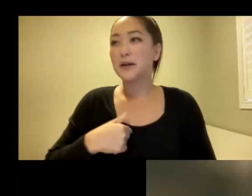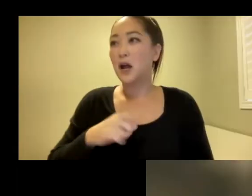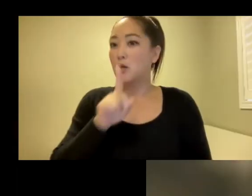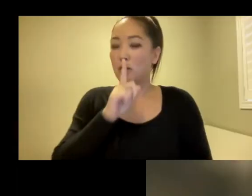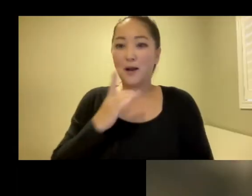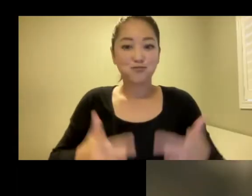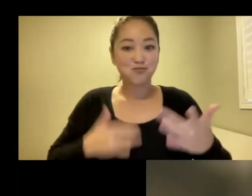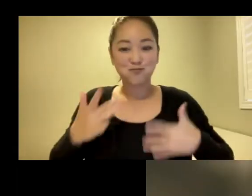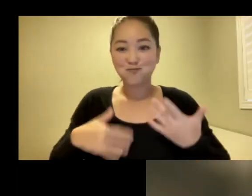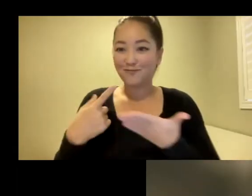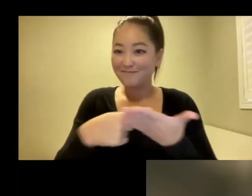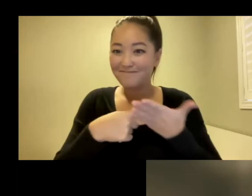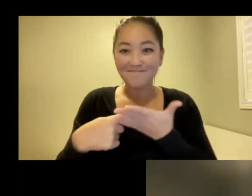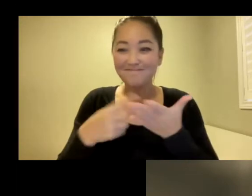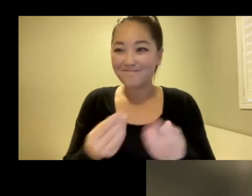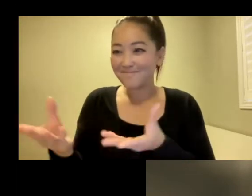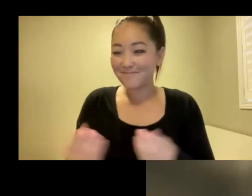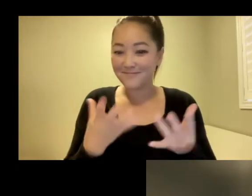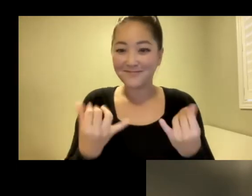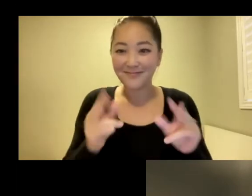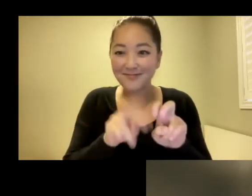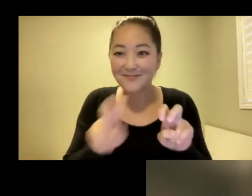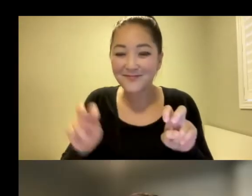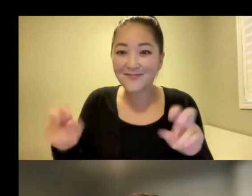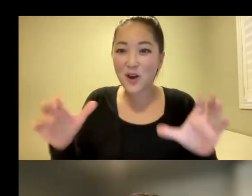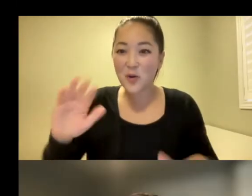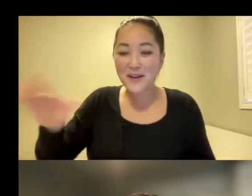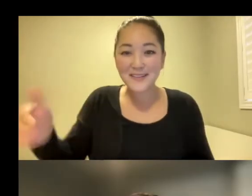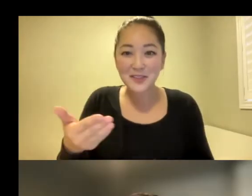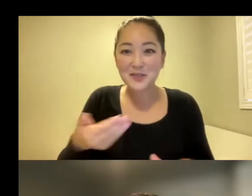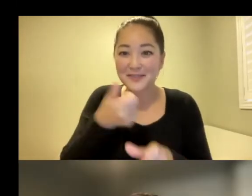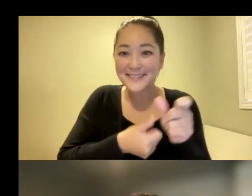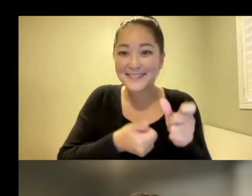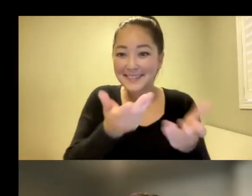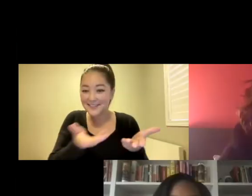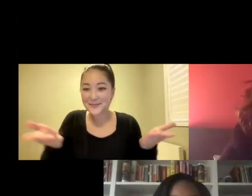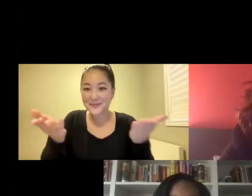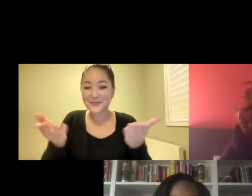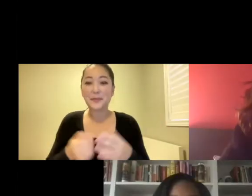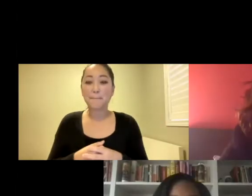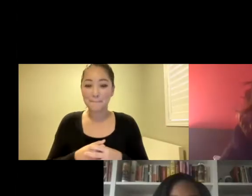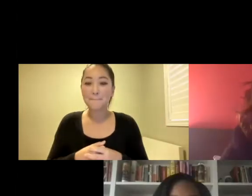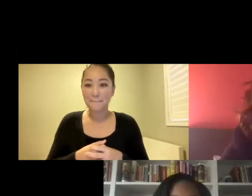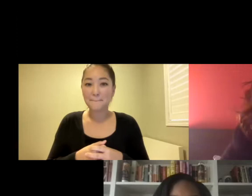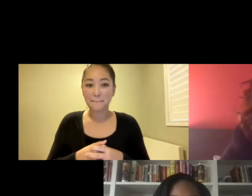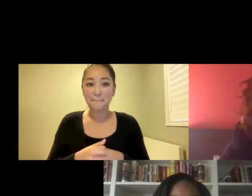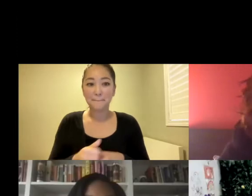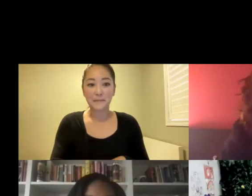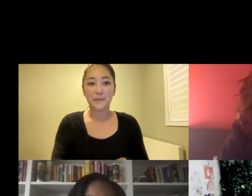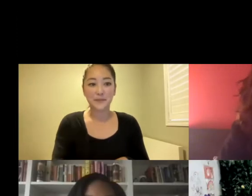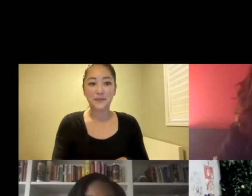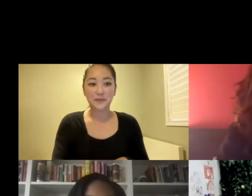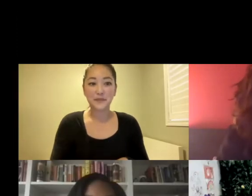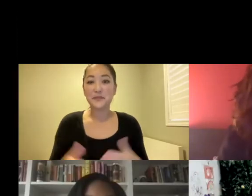panel, and would like to introduce the panelists first and foremost. We're going to do it sort